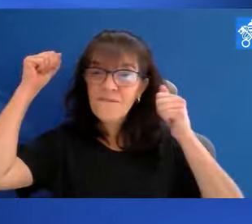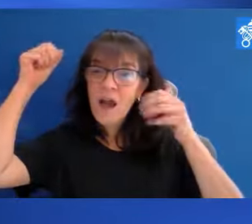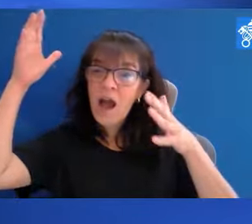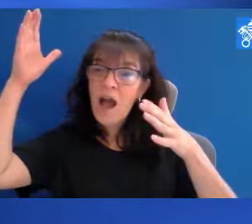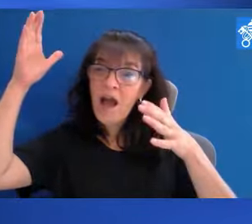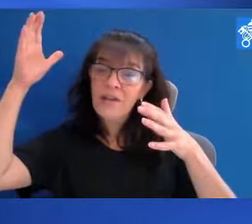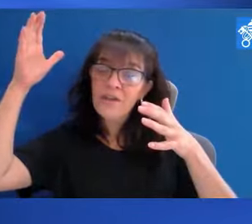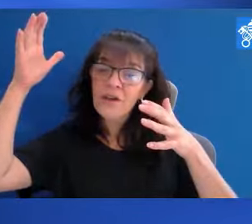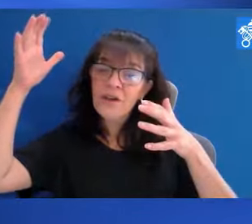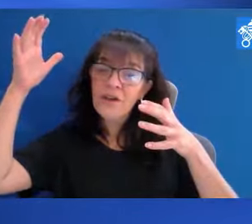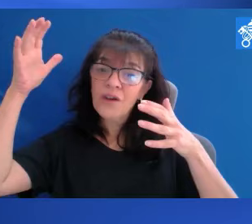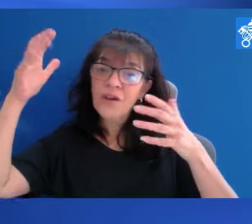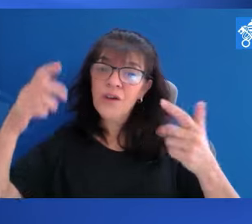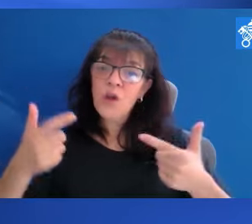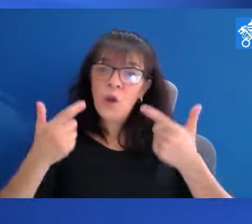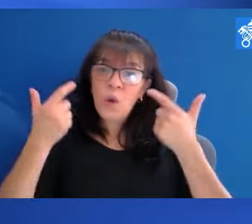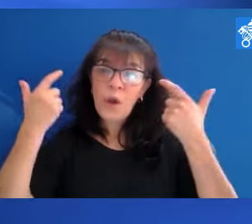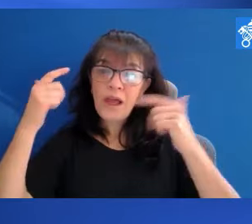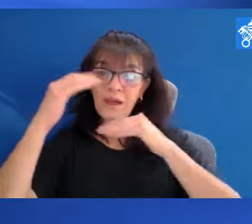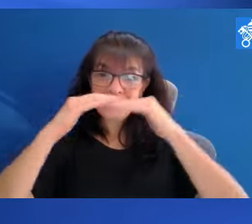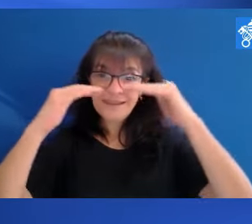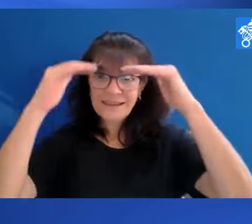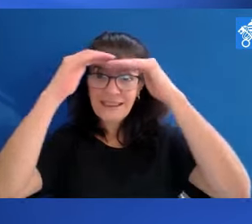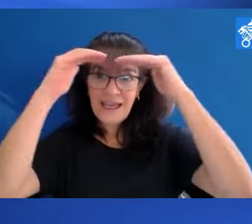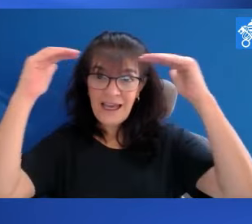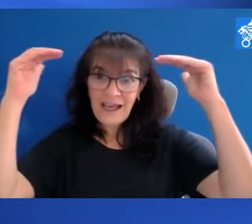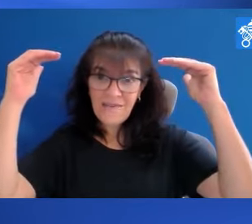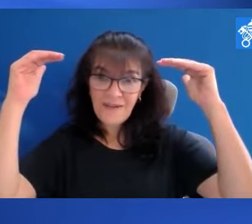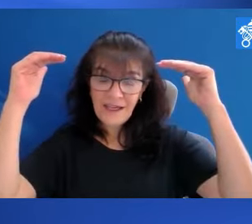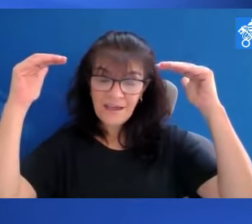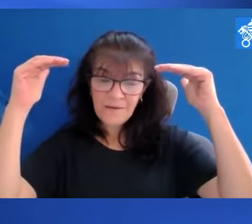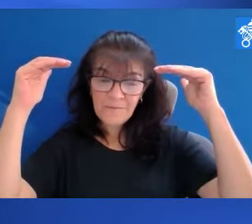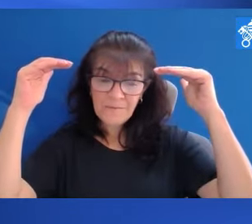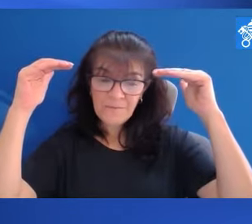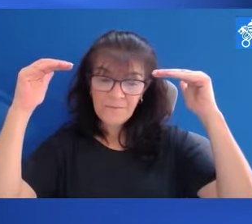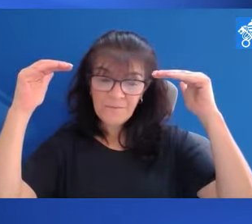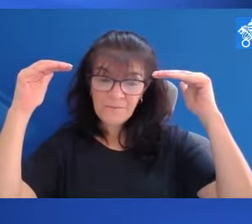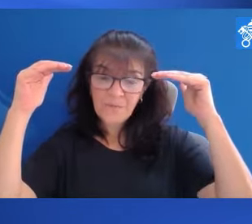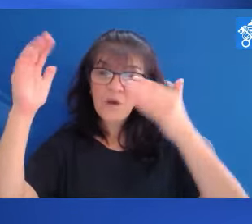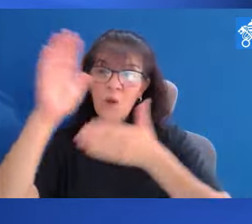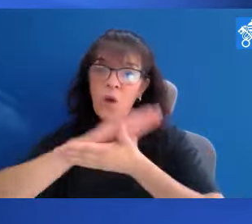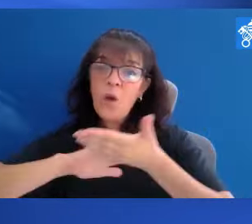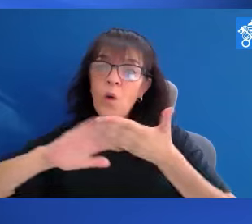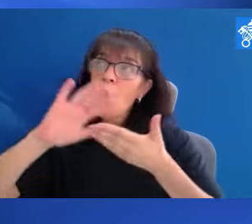Pater noster, qui es in celis,